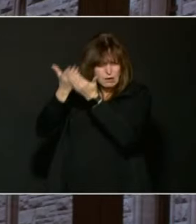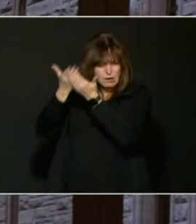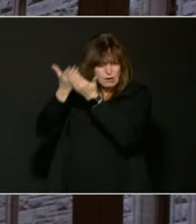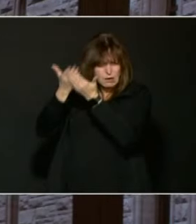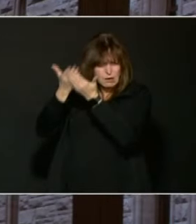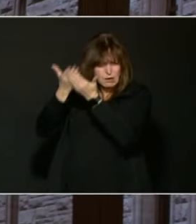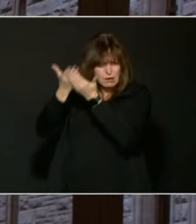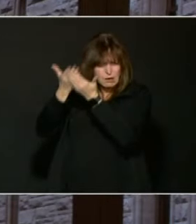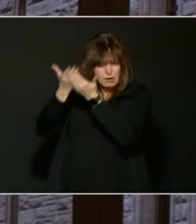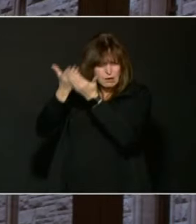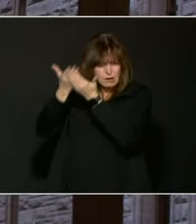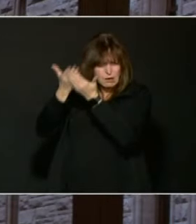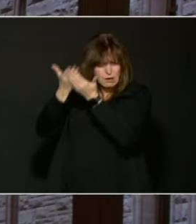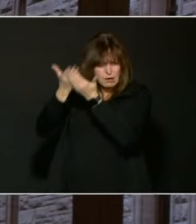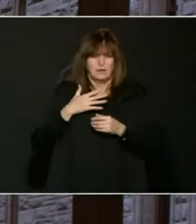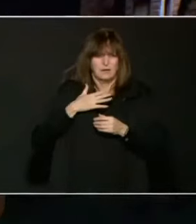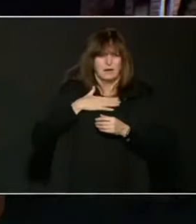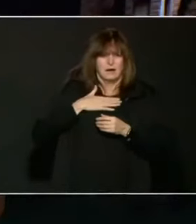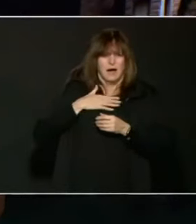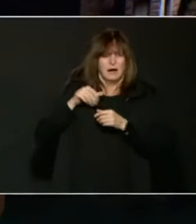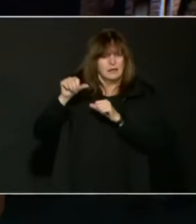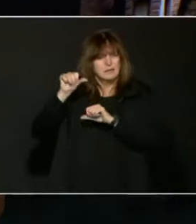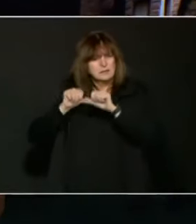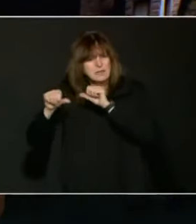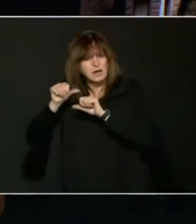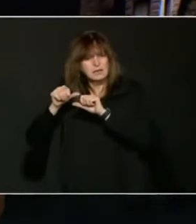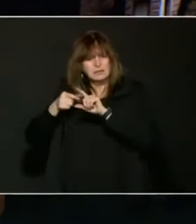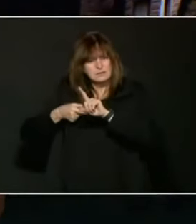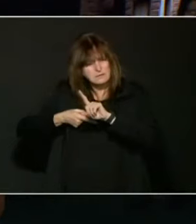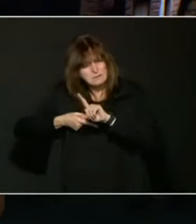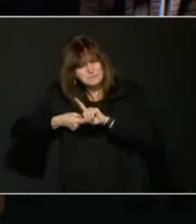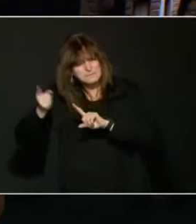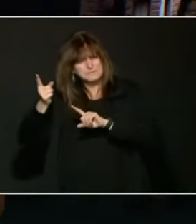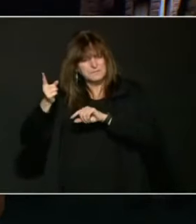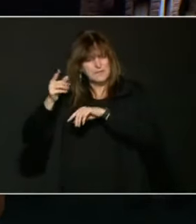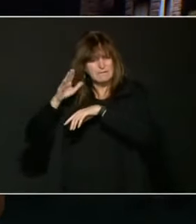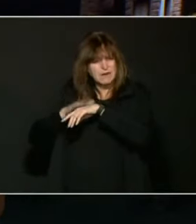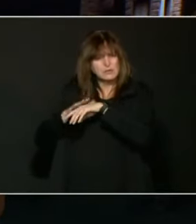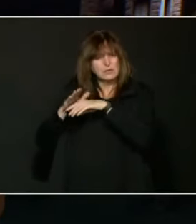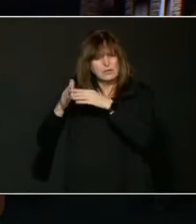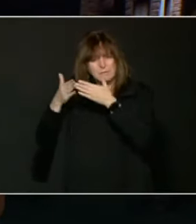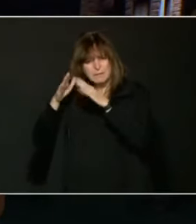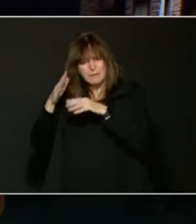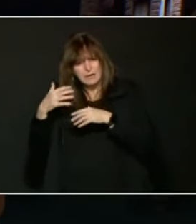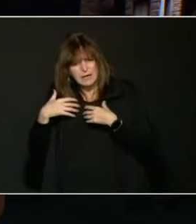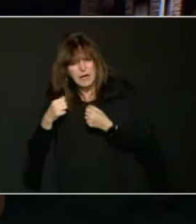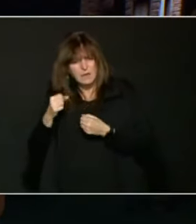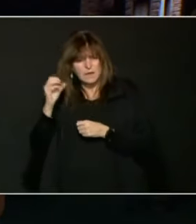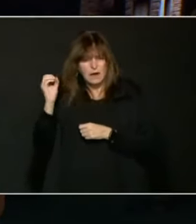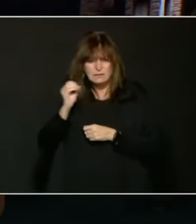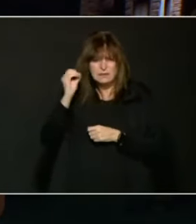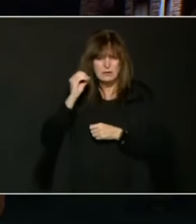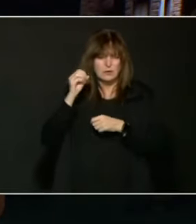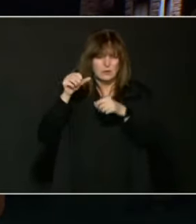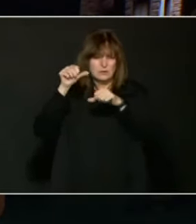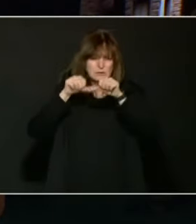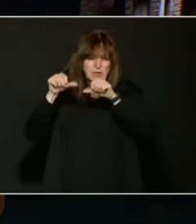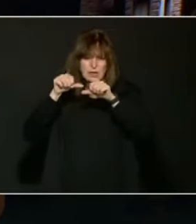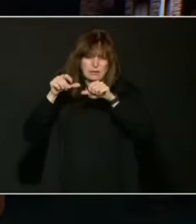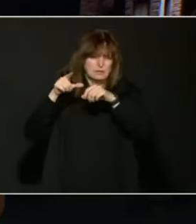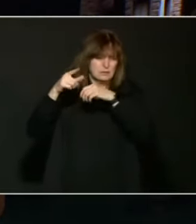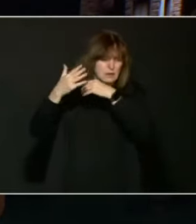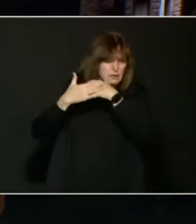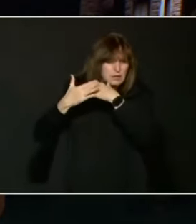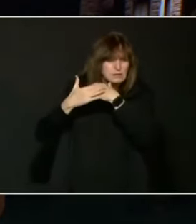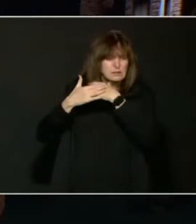scientific advisors from Public Health Ontario as well as from the scientific table to give advice on their expert opinions